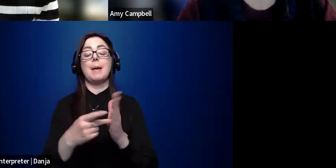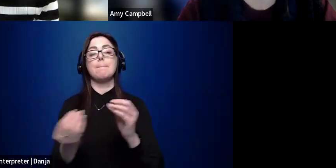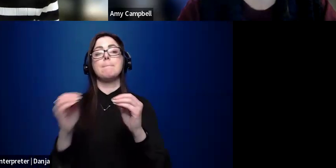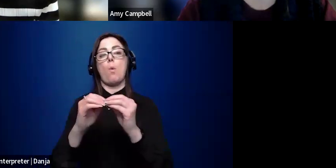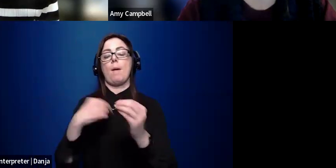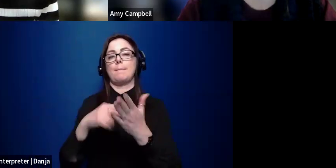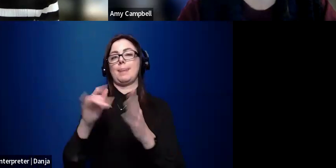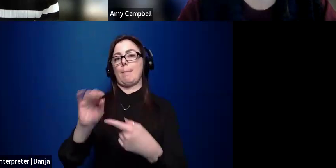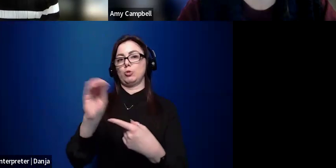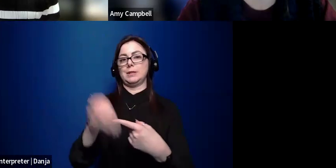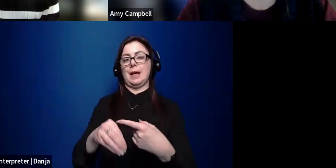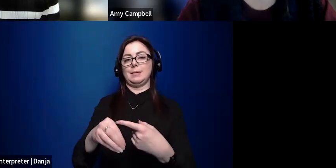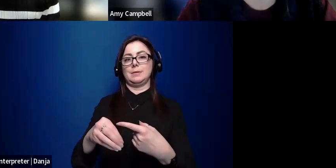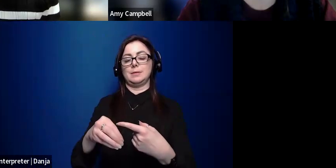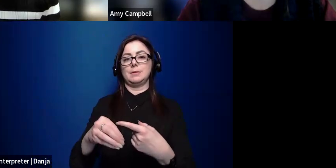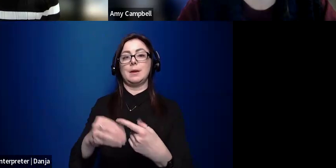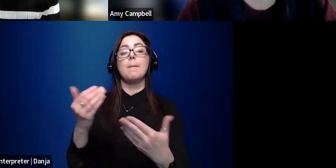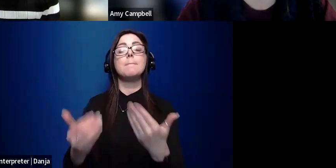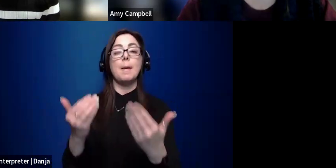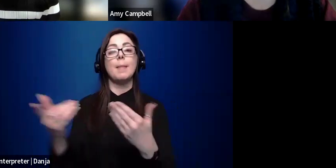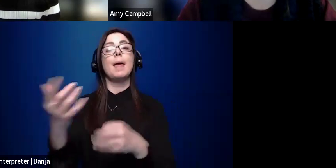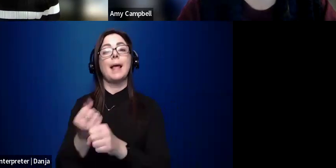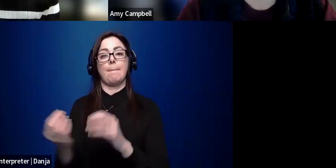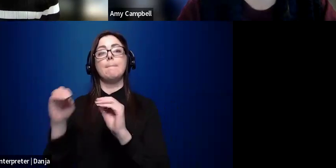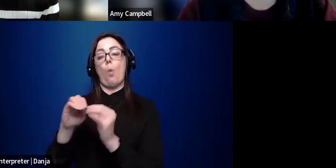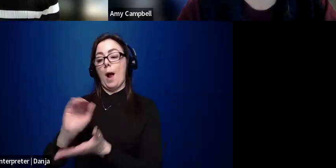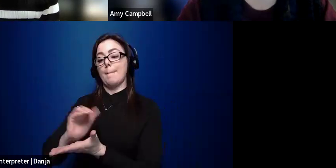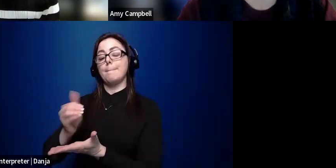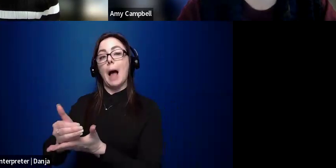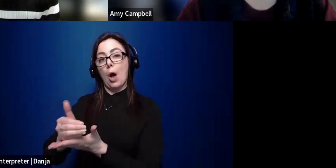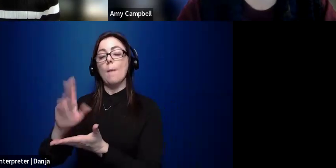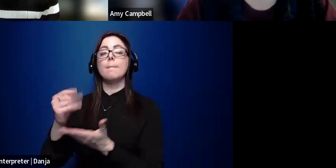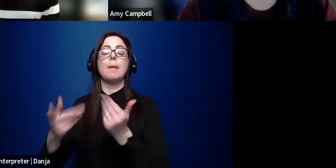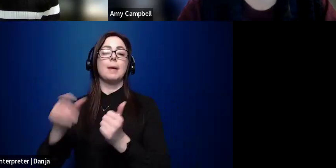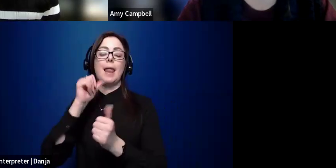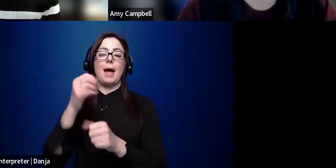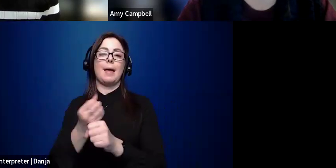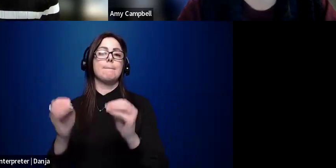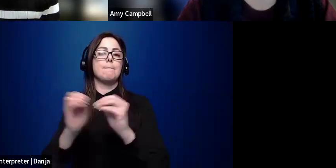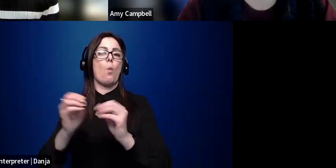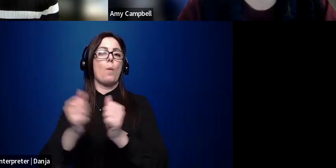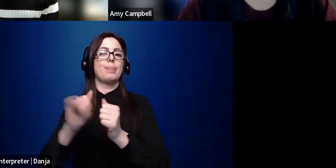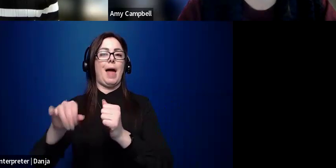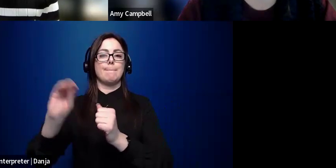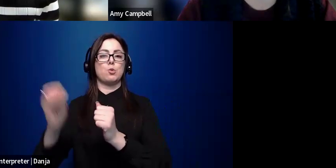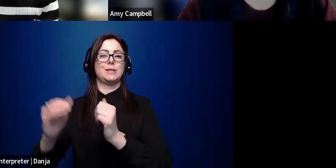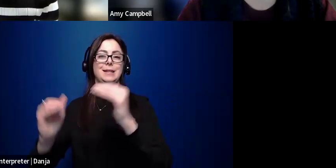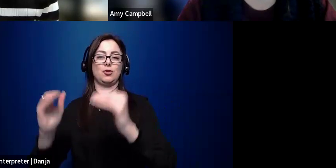percentage. They could be getting more if their population is higher, which is would be true for California, we